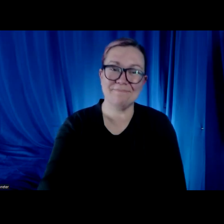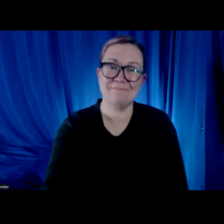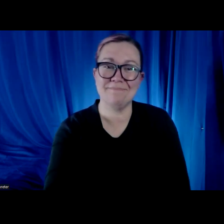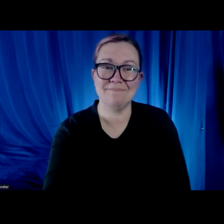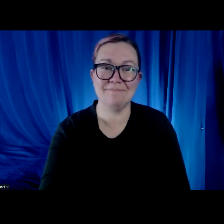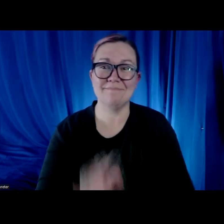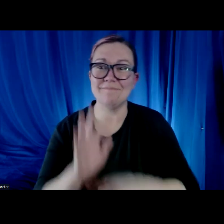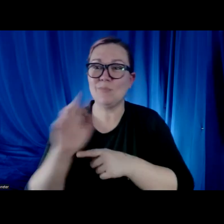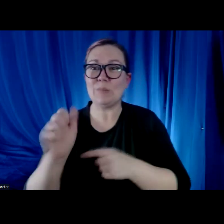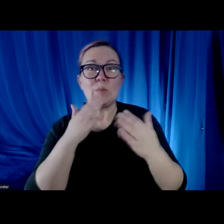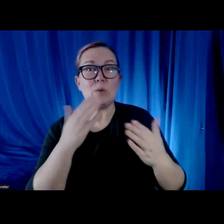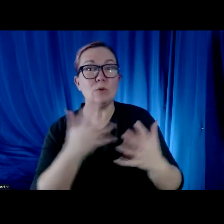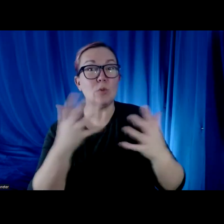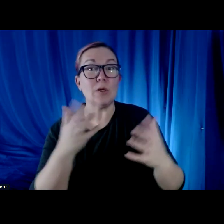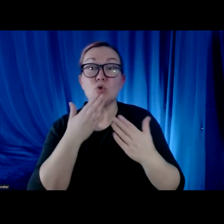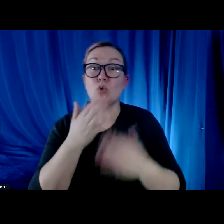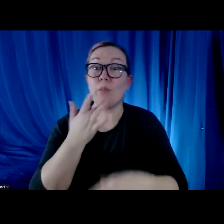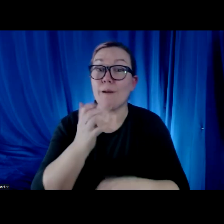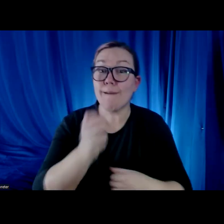Awesome. Thank you so much. Good luck, everyone.